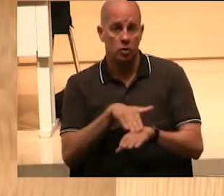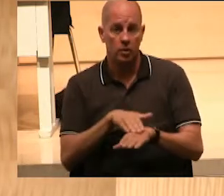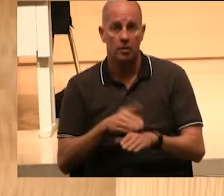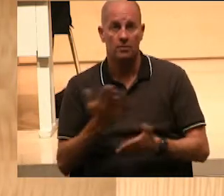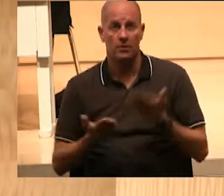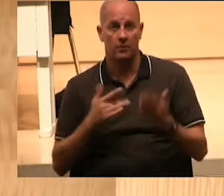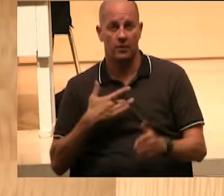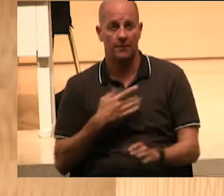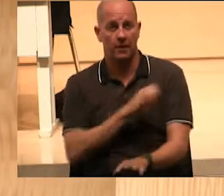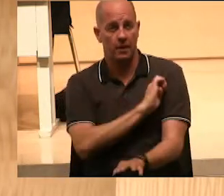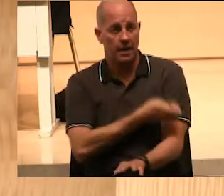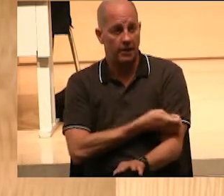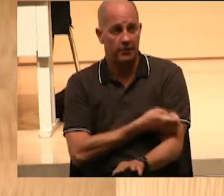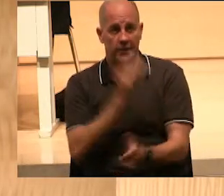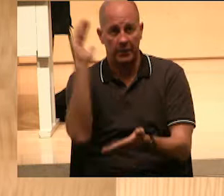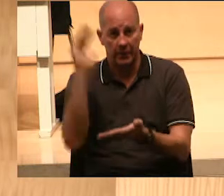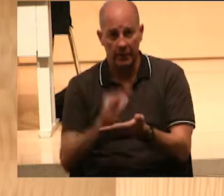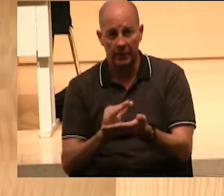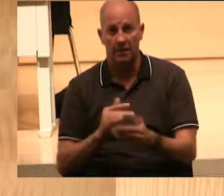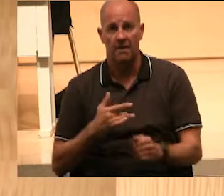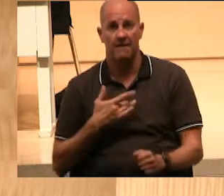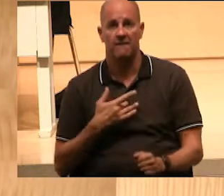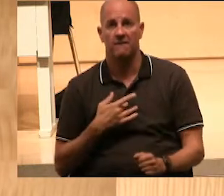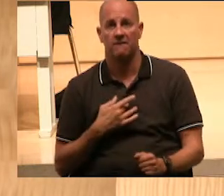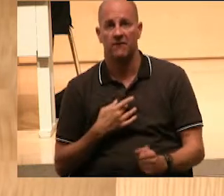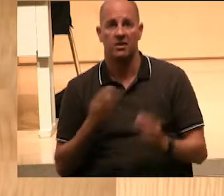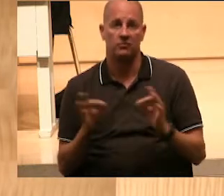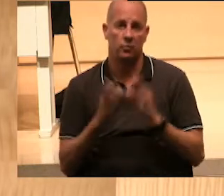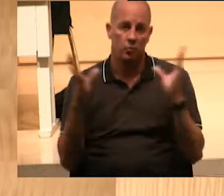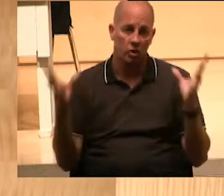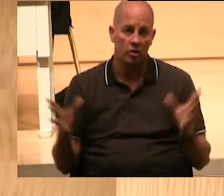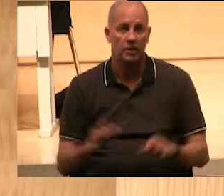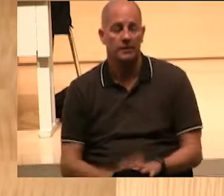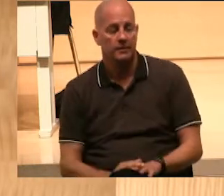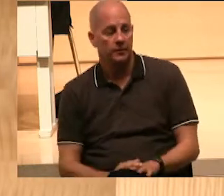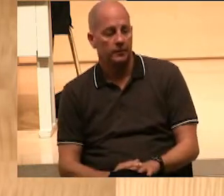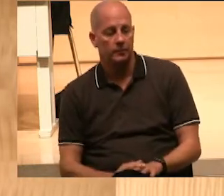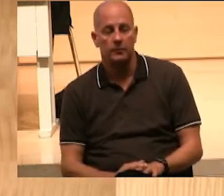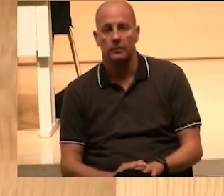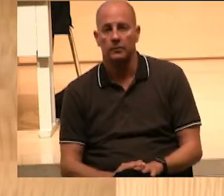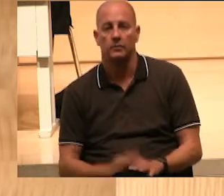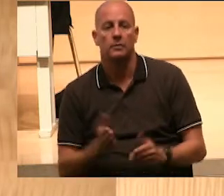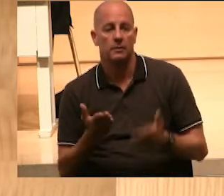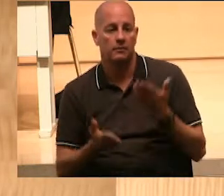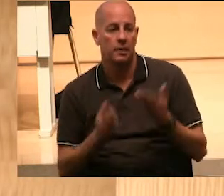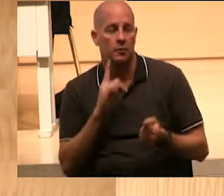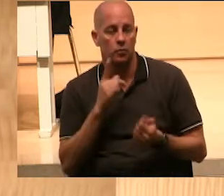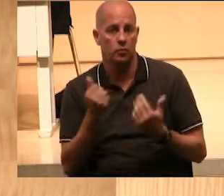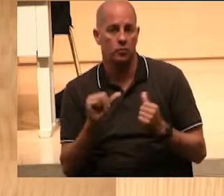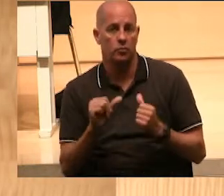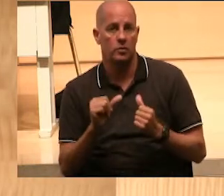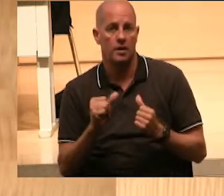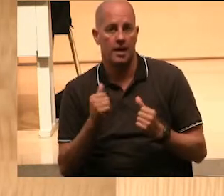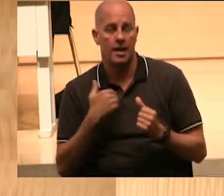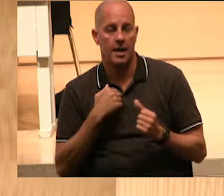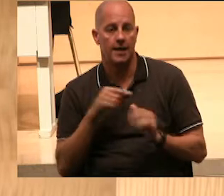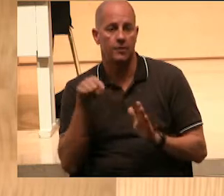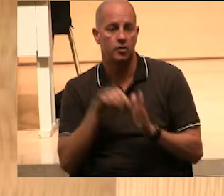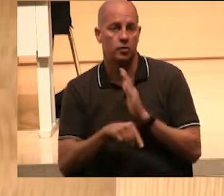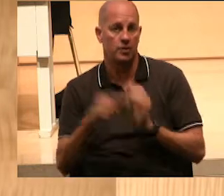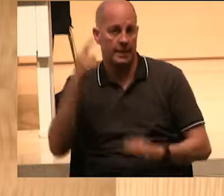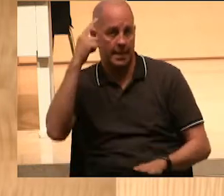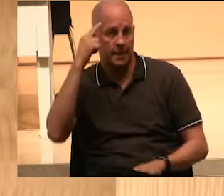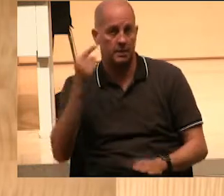worthlessness feelings, excessive or inappropriate guilt, and recurrent thoughts of death, and even suicidal thoughts with or without a plan,